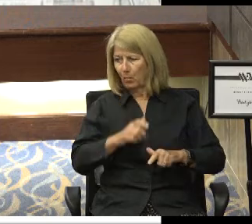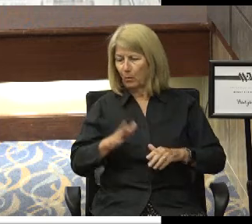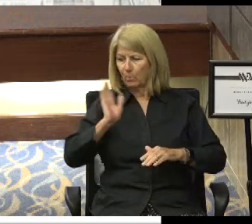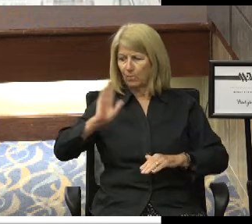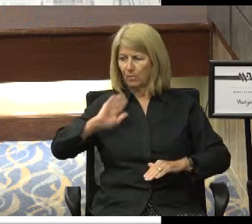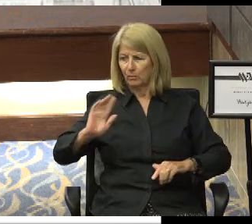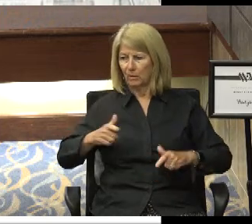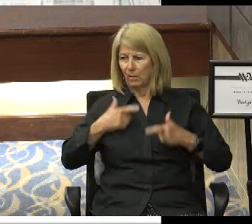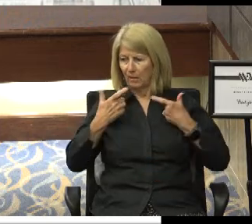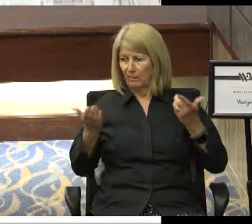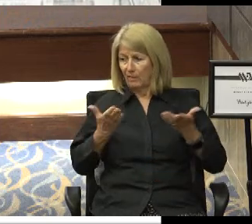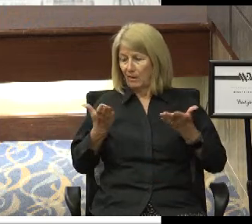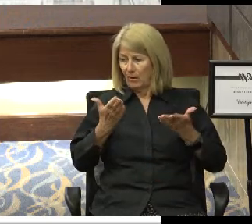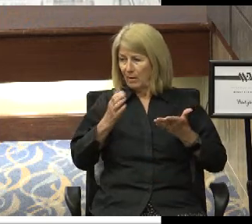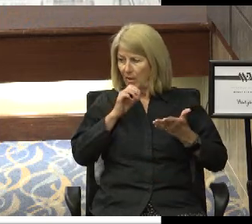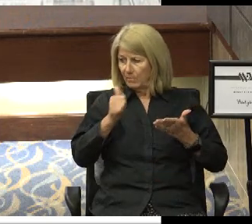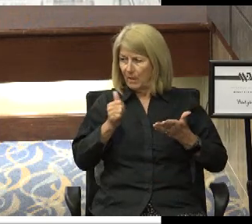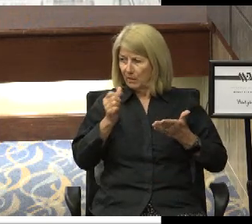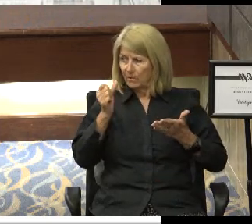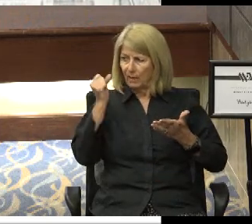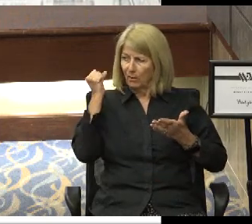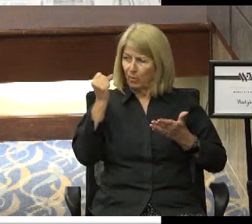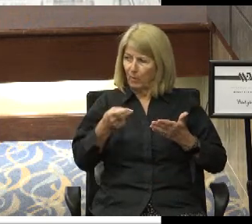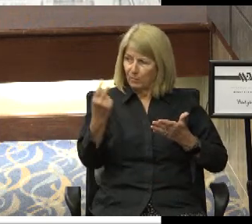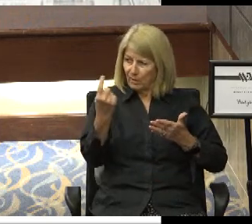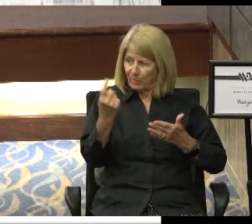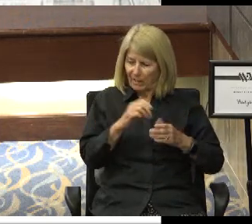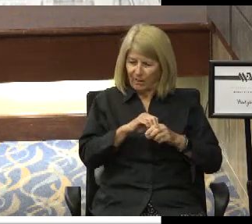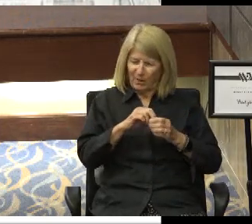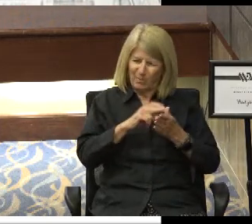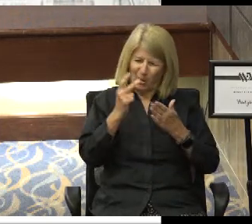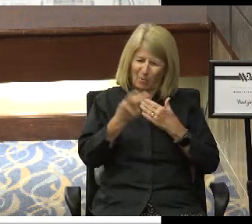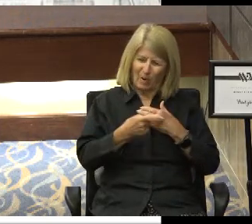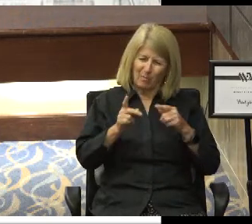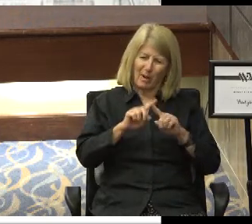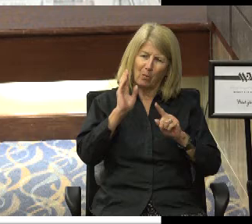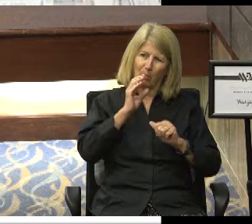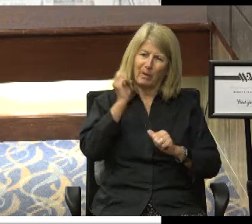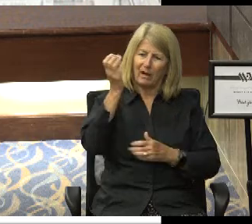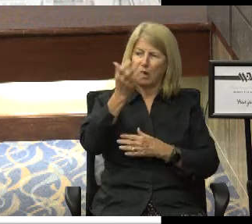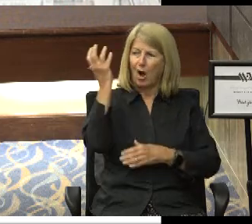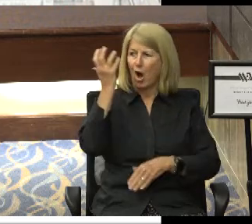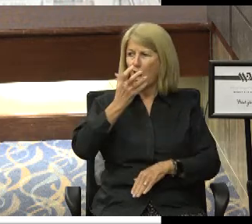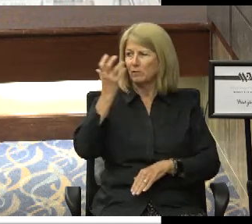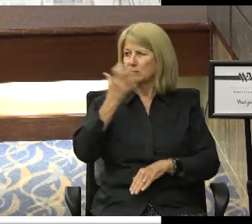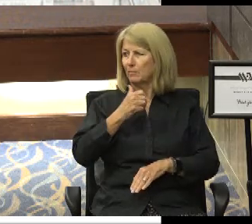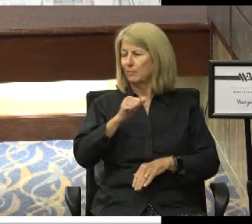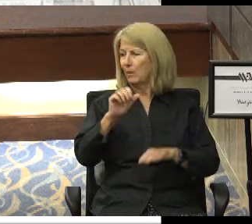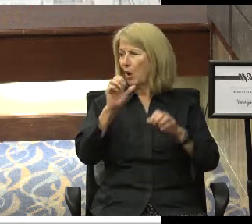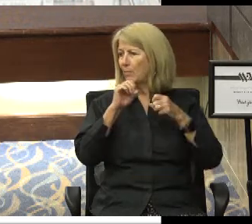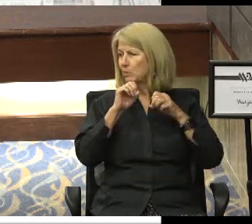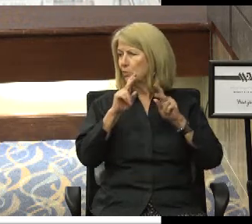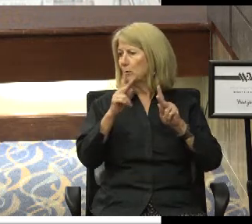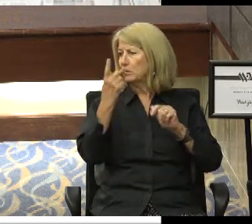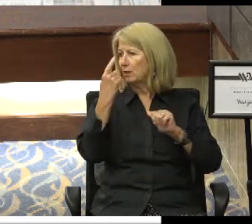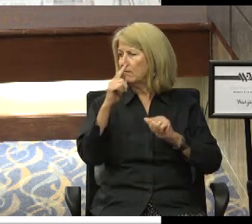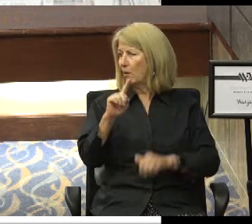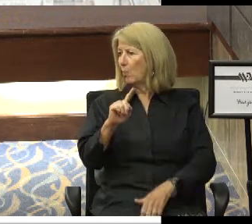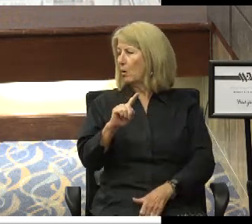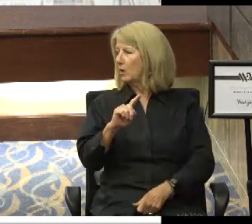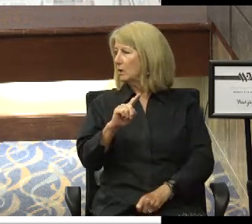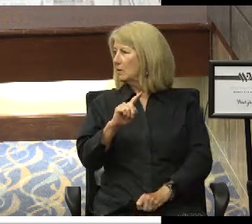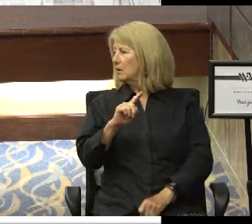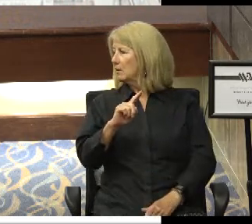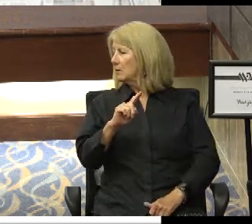know, I'm not trying to throw a monkey wrench in the program, but I think it would be an awesome opportunity for us.